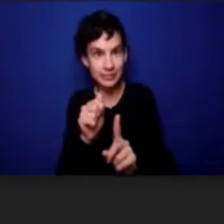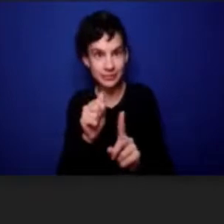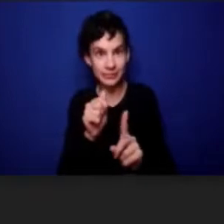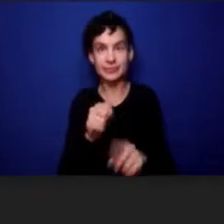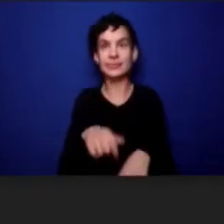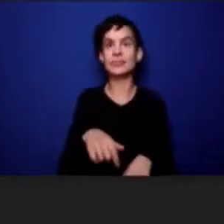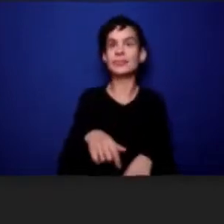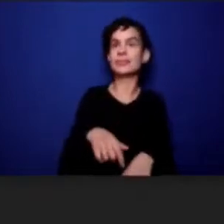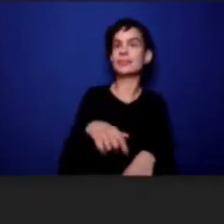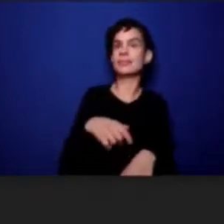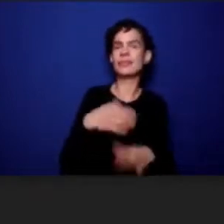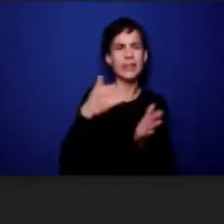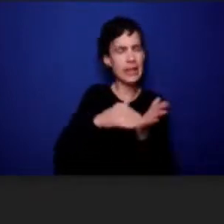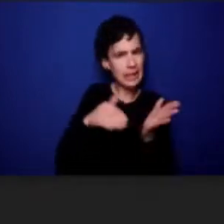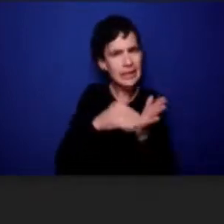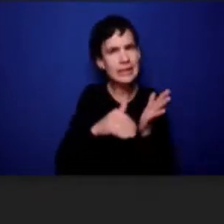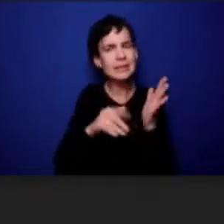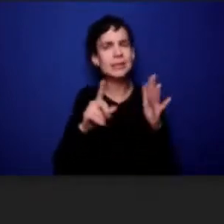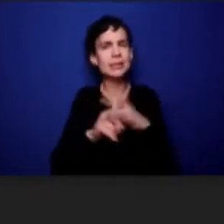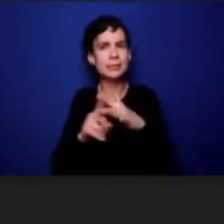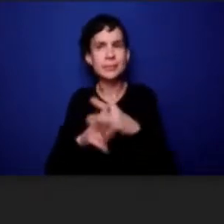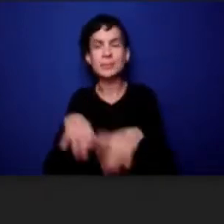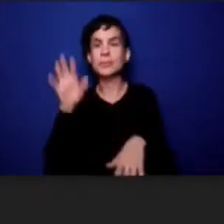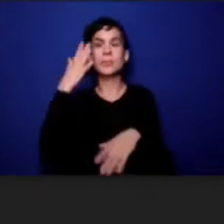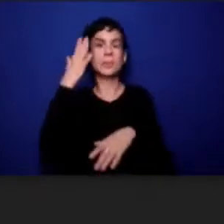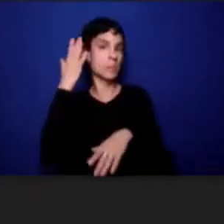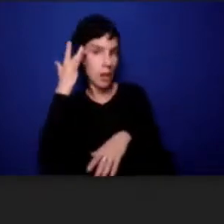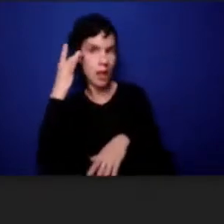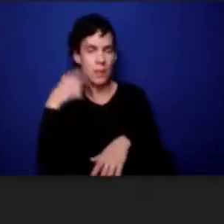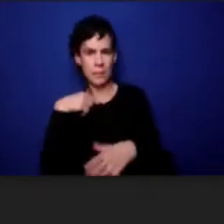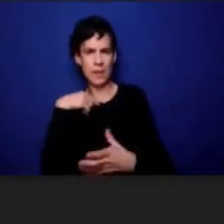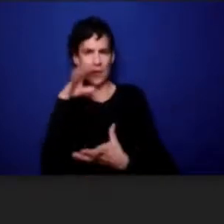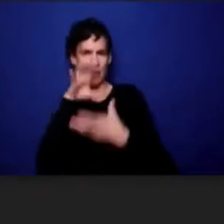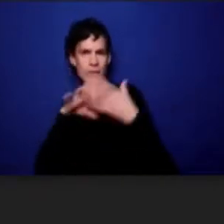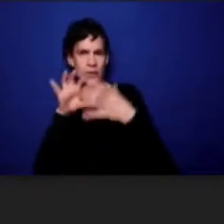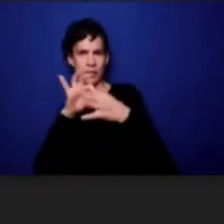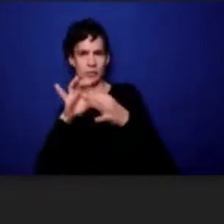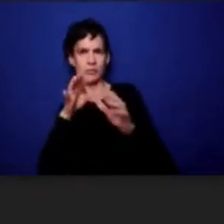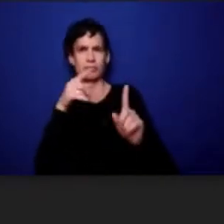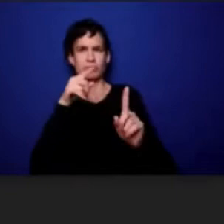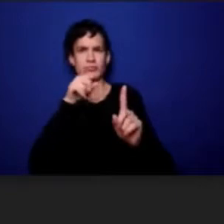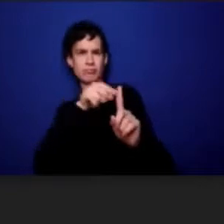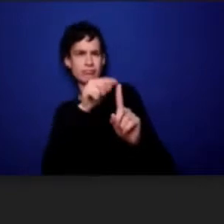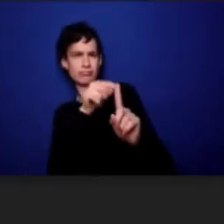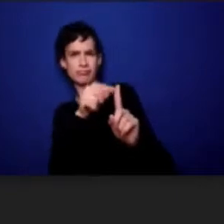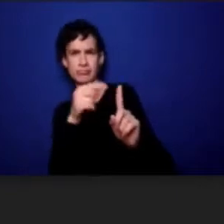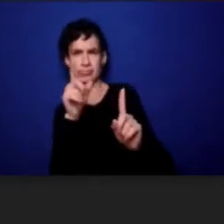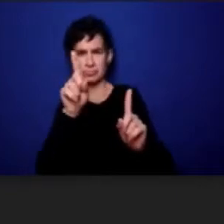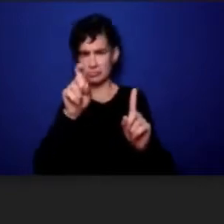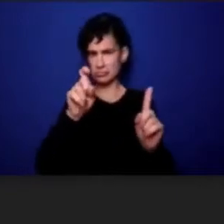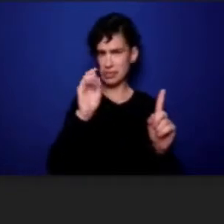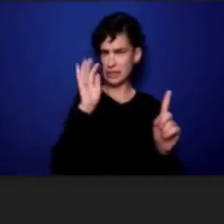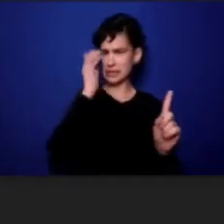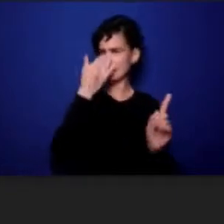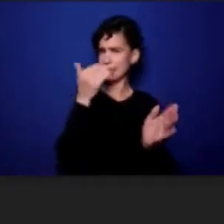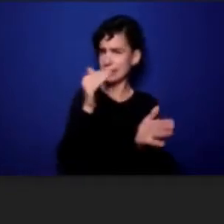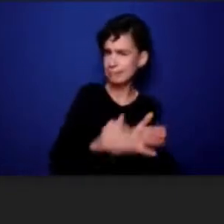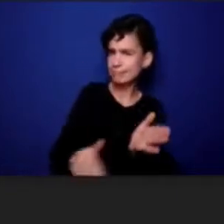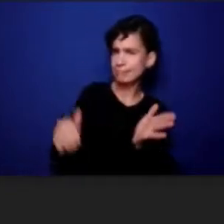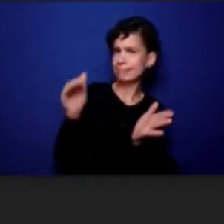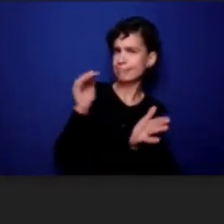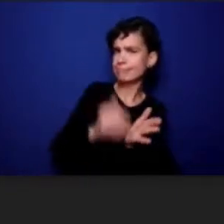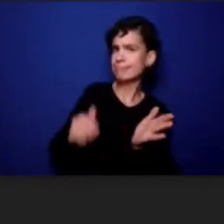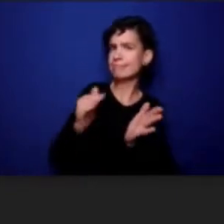into. Because I guess the thing that I was, originally confused about was really why there seemed to be this